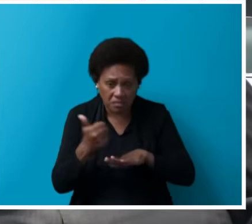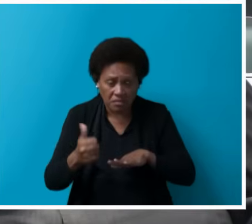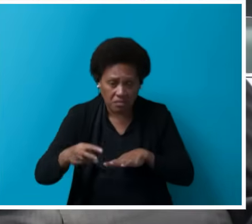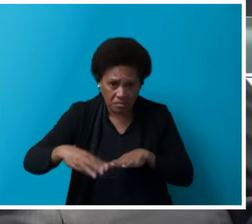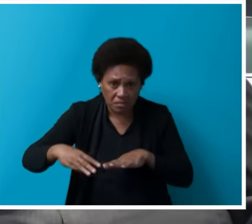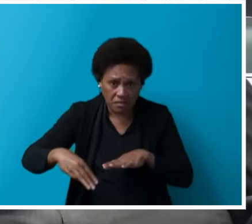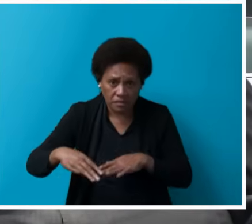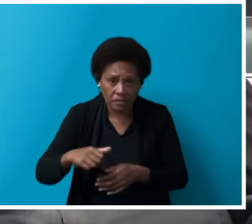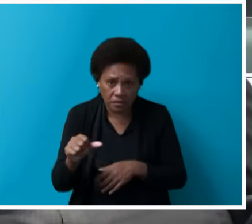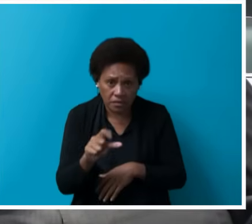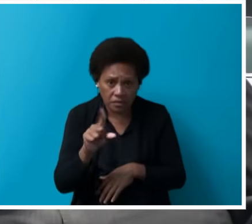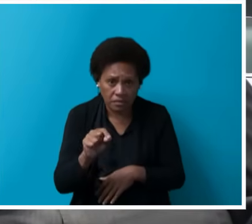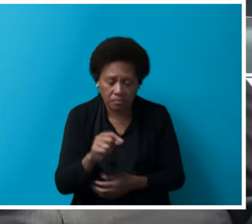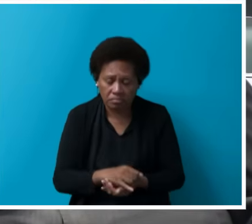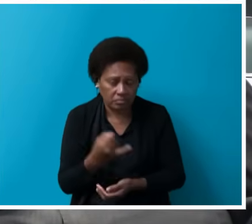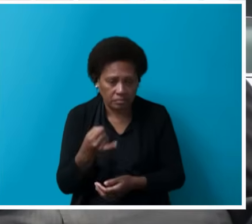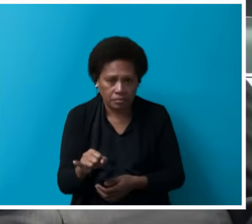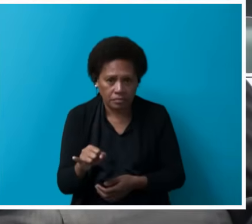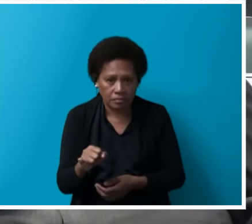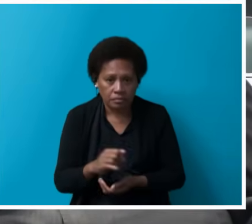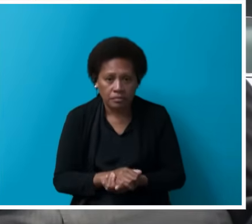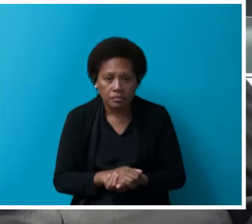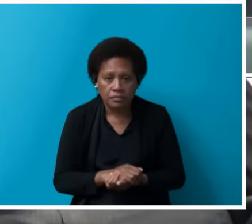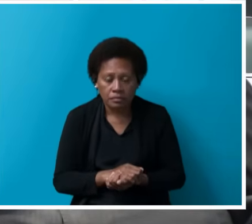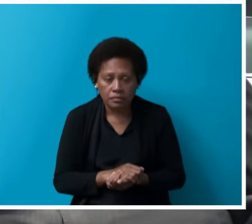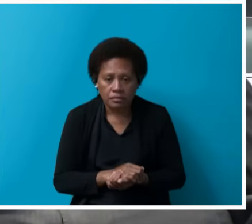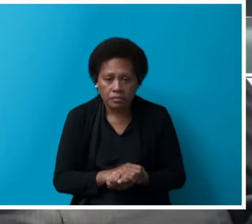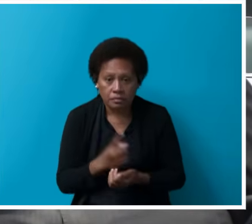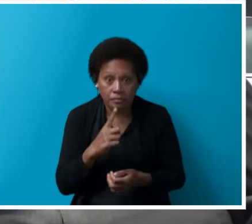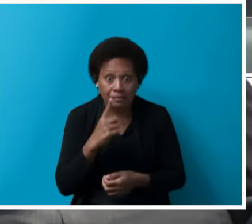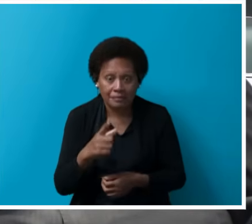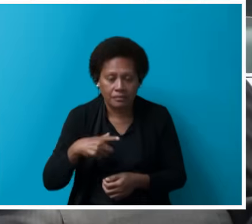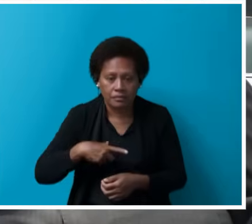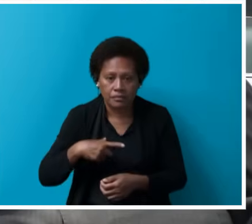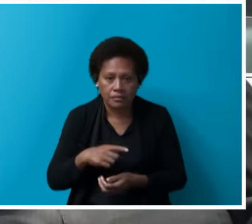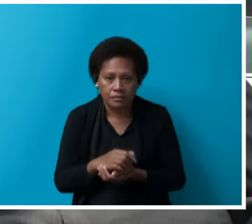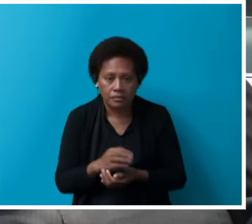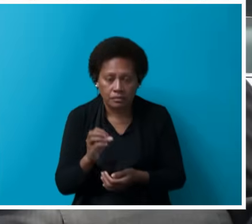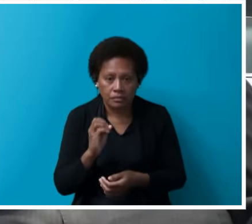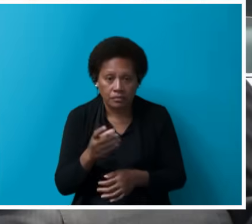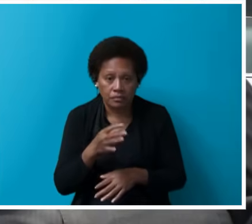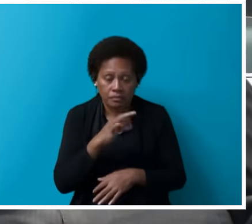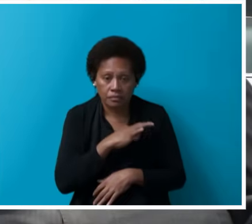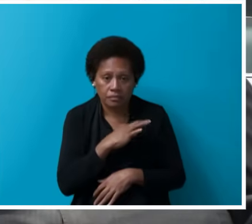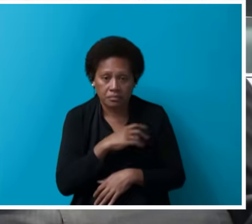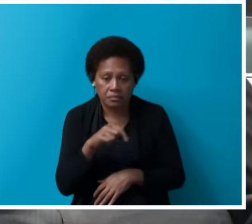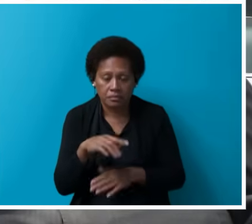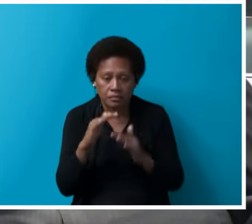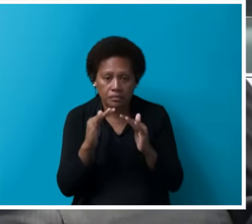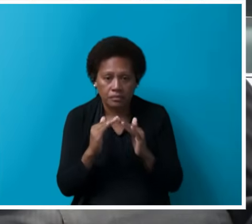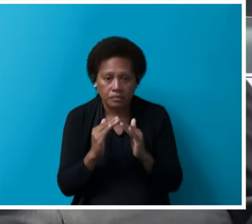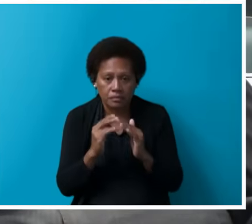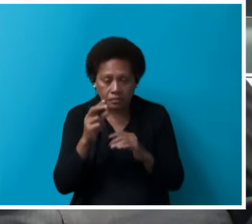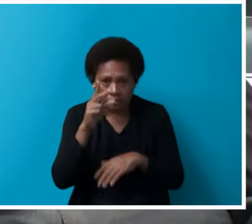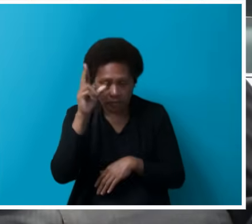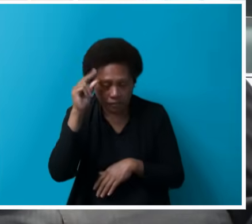Shameful. It's wrong to do that. Yes. And I'll tell you why. The benefit of this house, for the benefit of this house, the Fijian people,